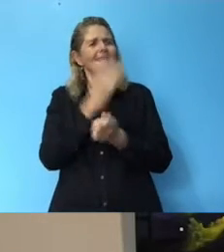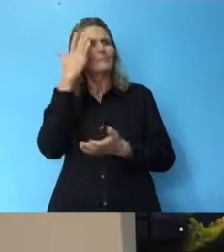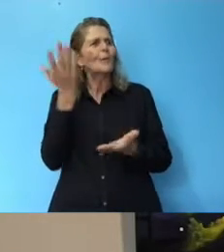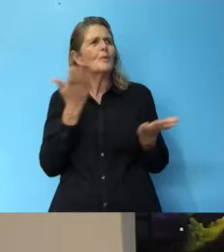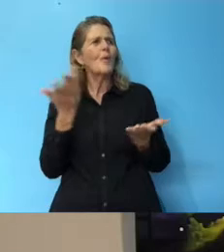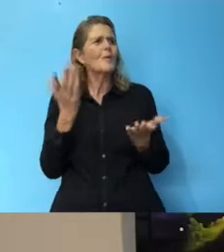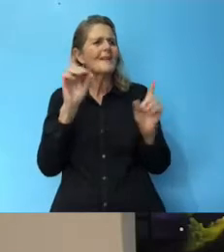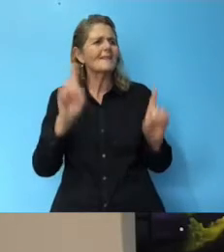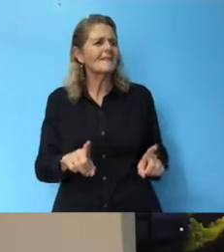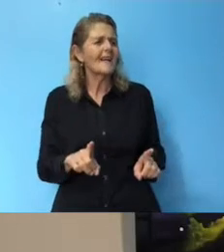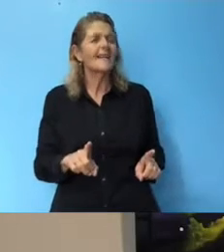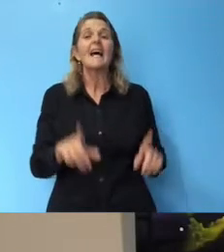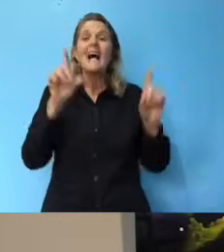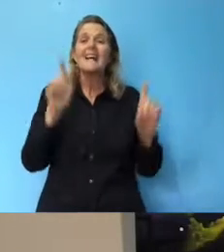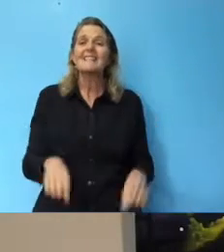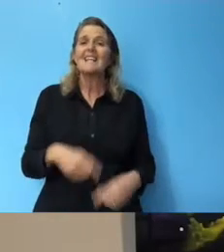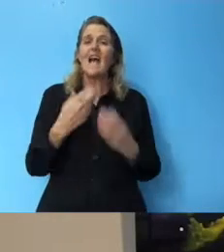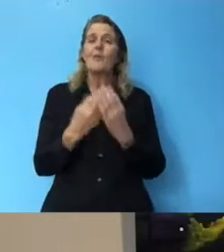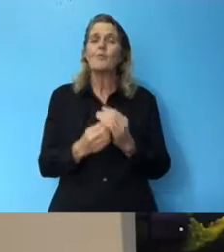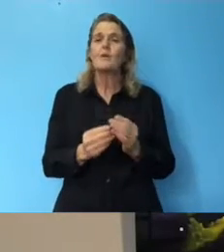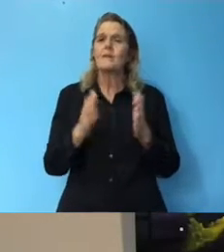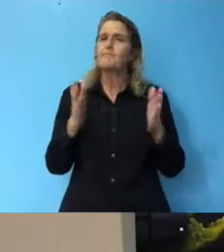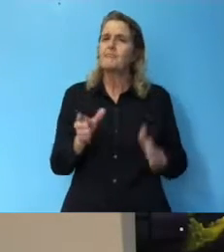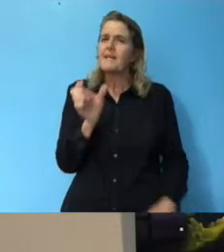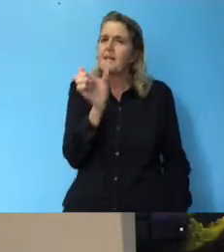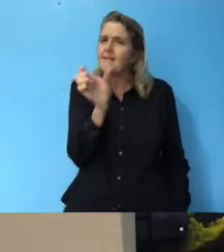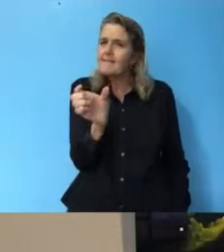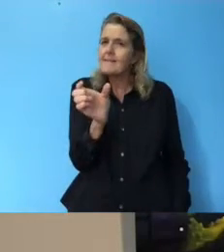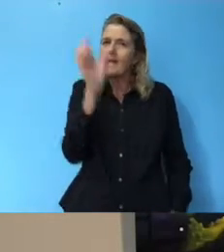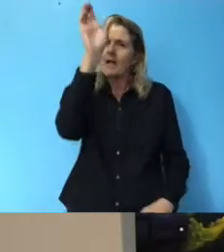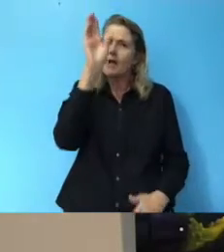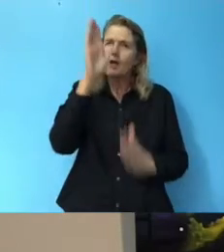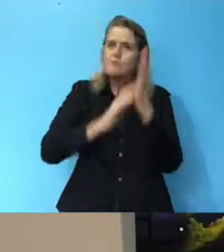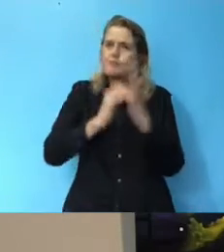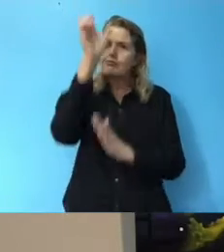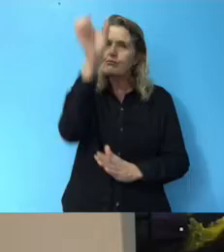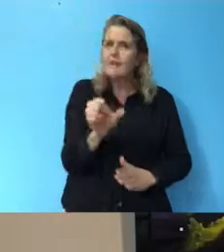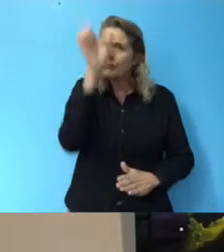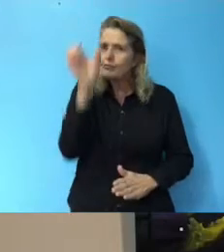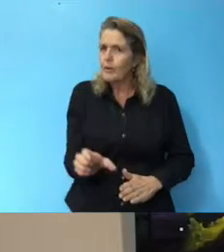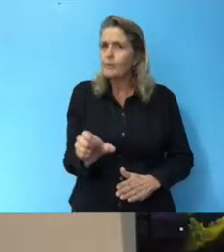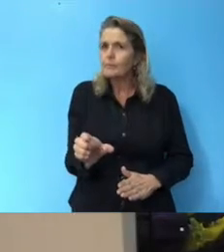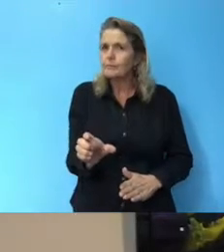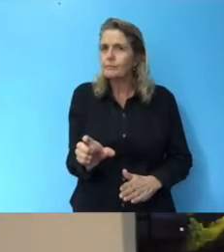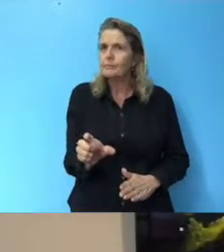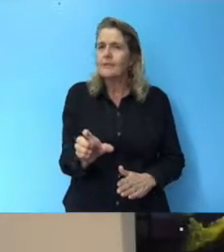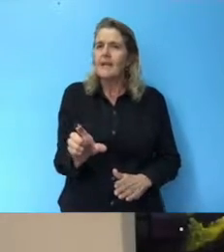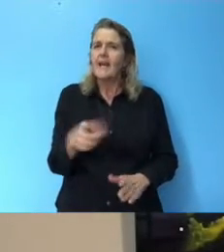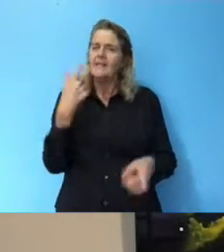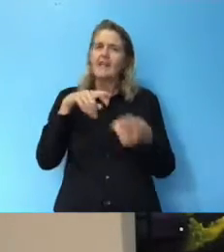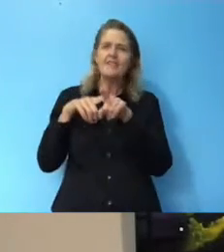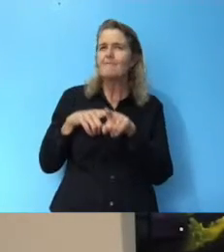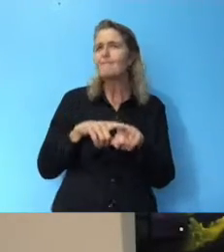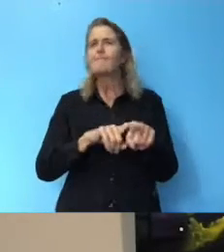and just let the painting take me. I guess, yeah, let the paint take me. So I'm going to start with that. All